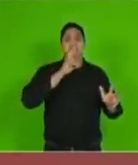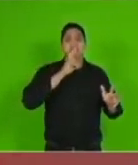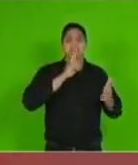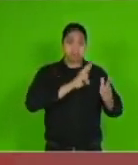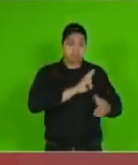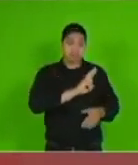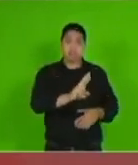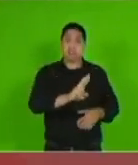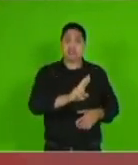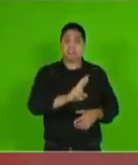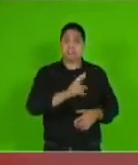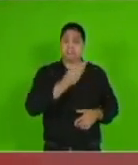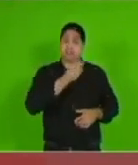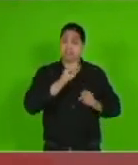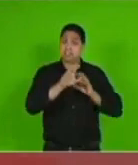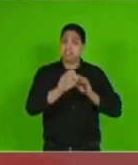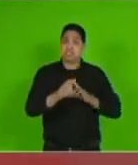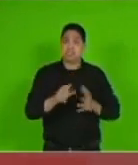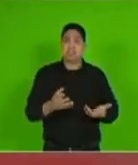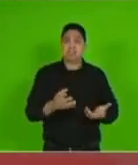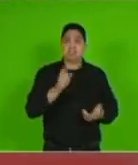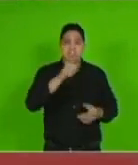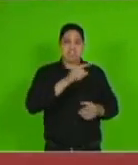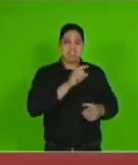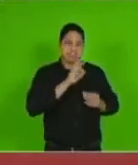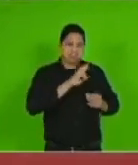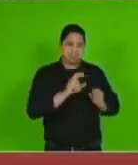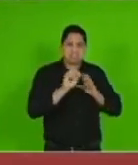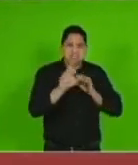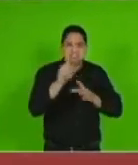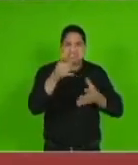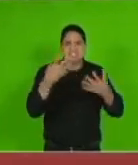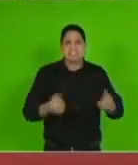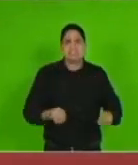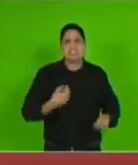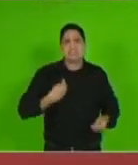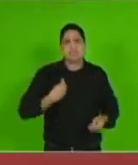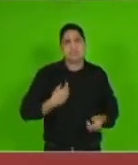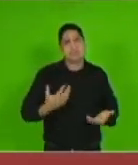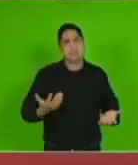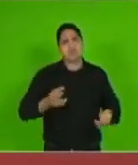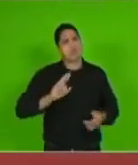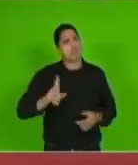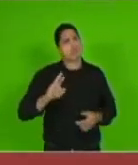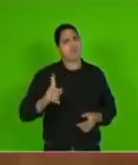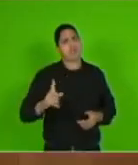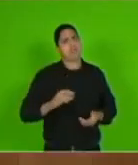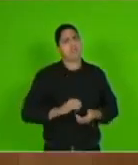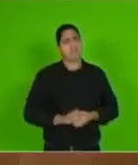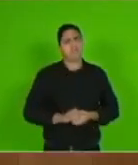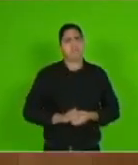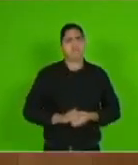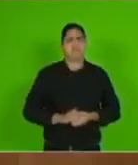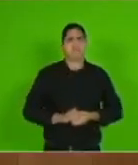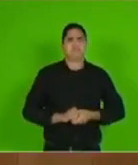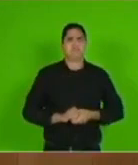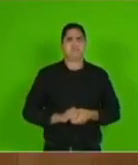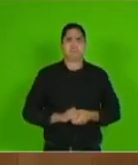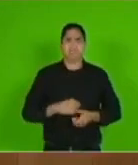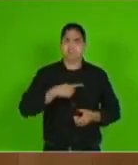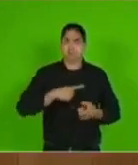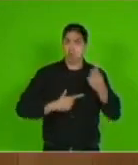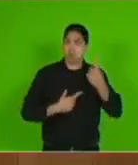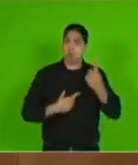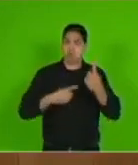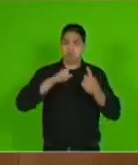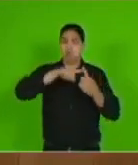The man is paying attention to what religion is teaching them, but it's not this that we have to pay attention to. We can't give in to